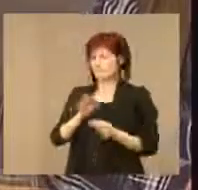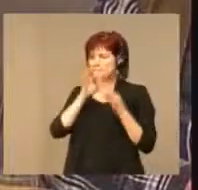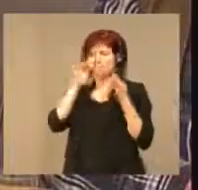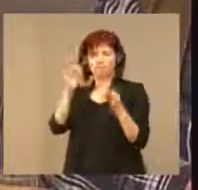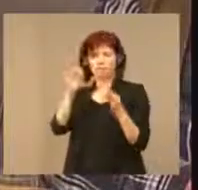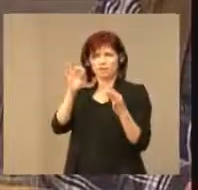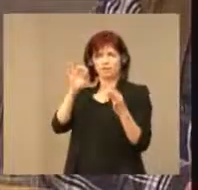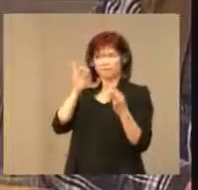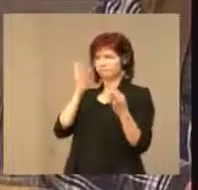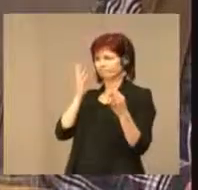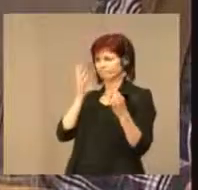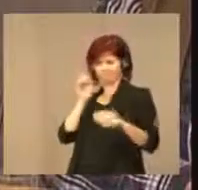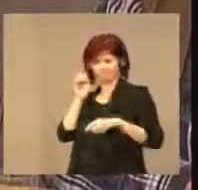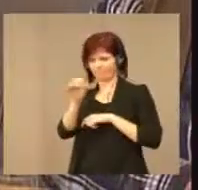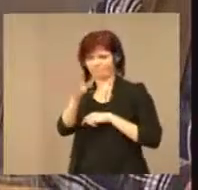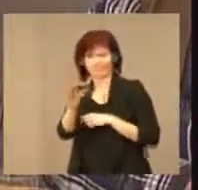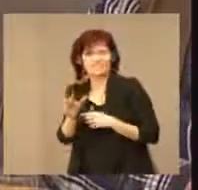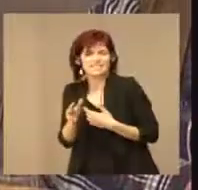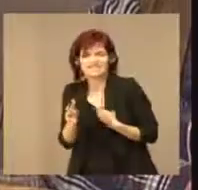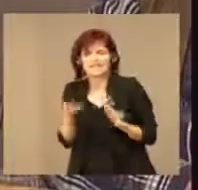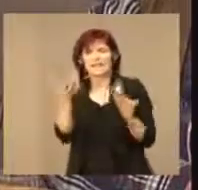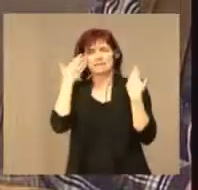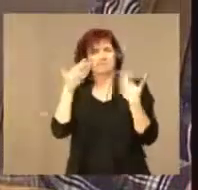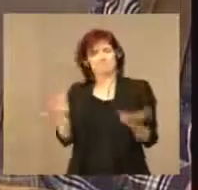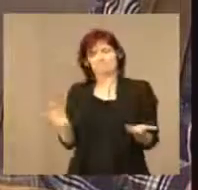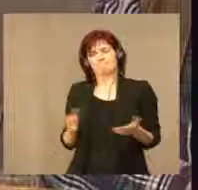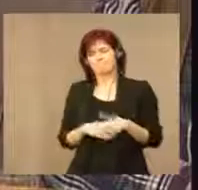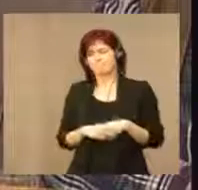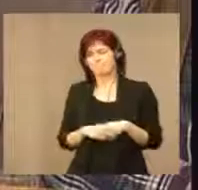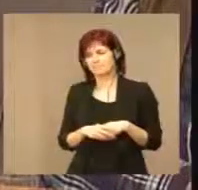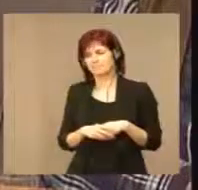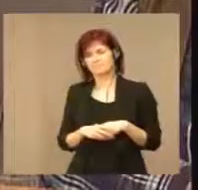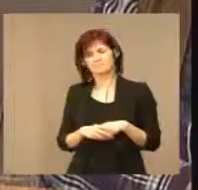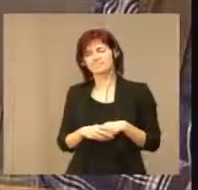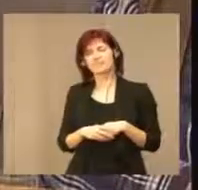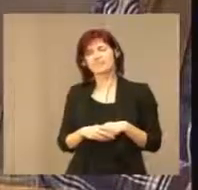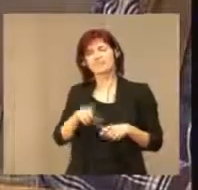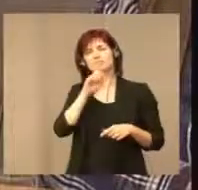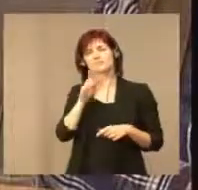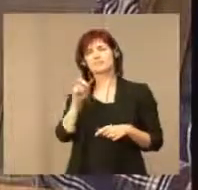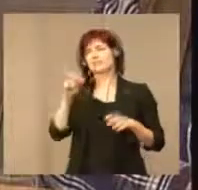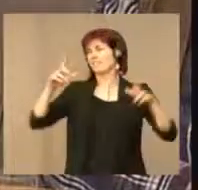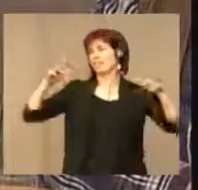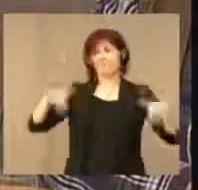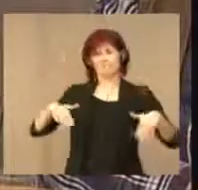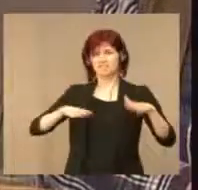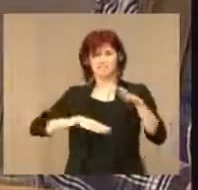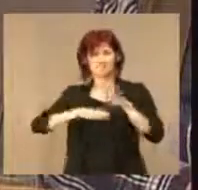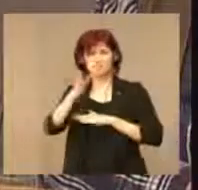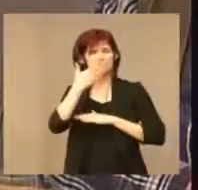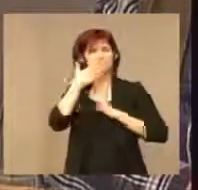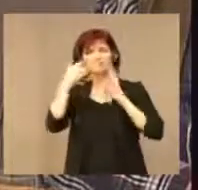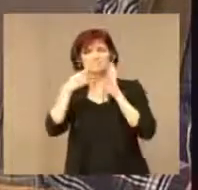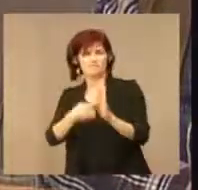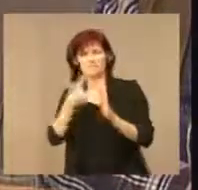for answering this type of question, because I don't think we have a very good example of